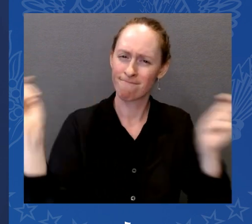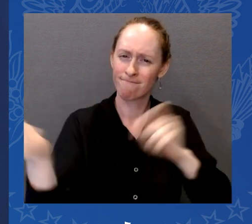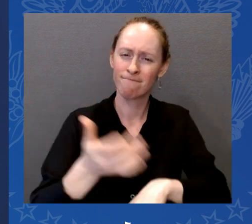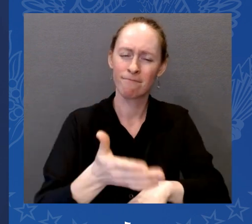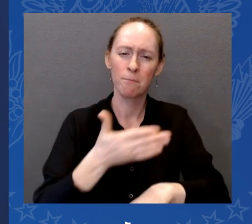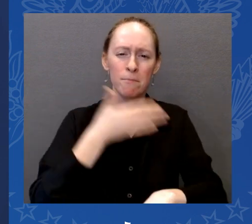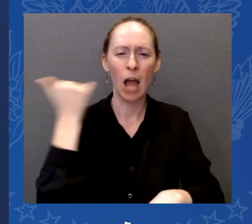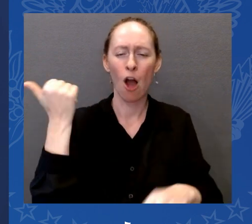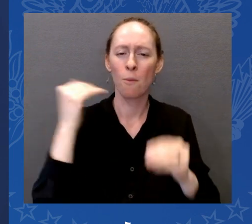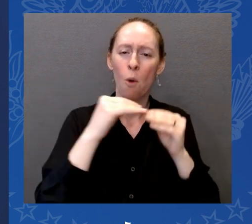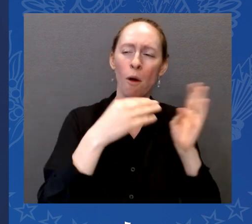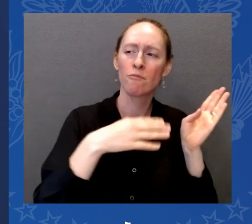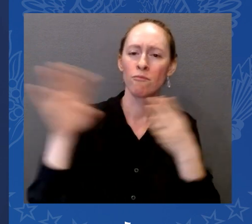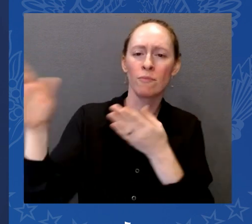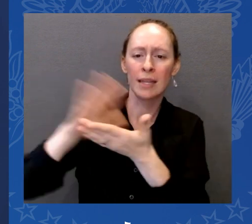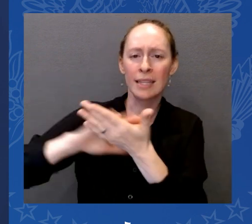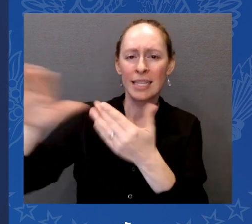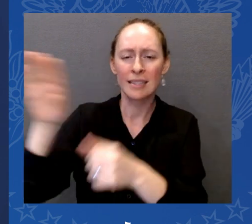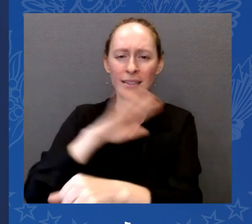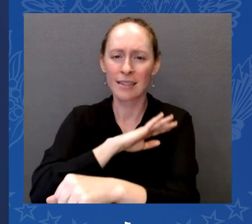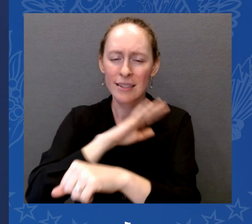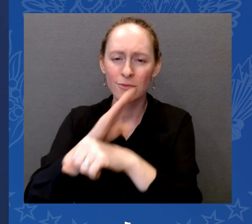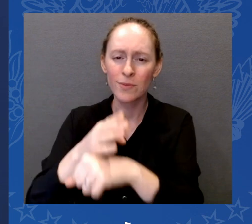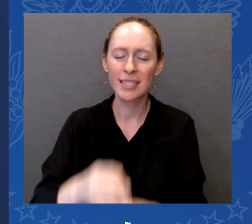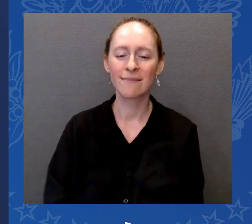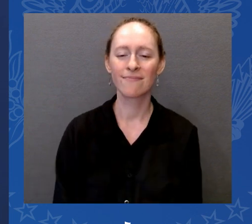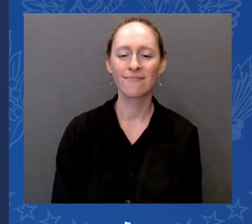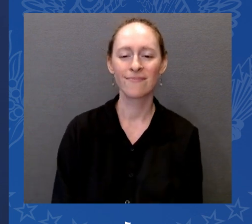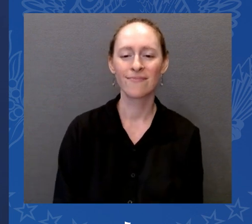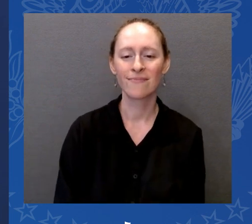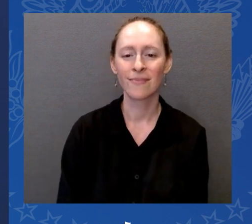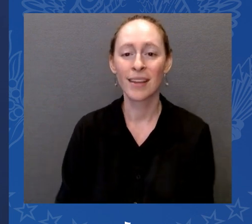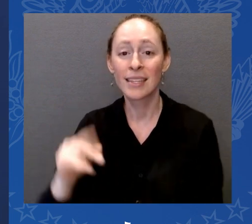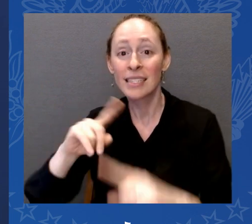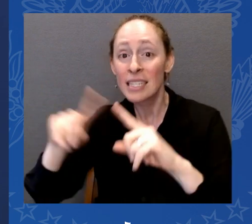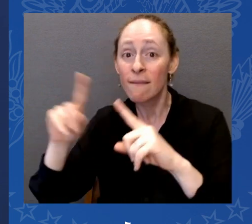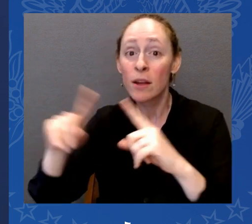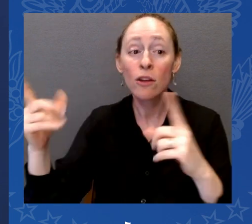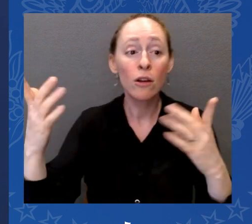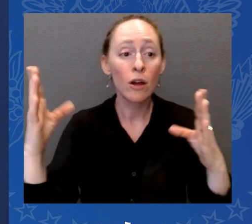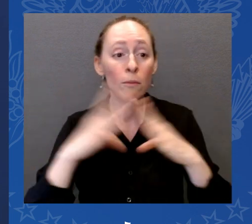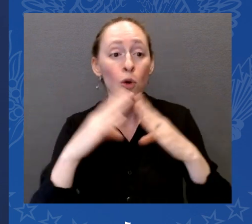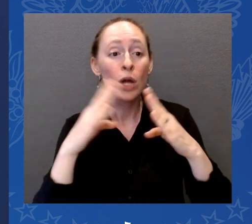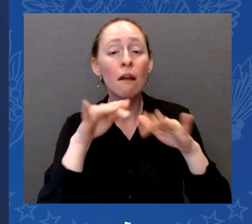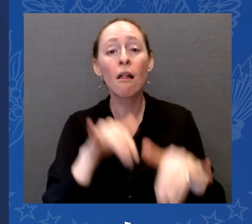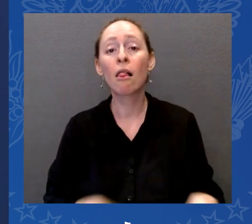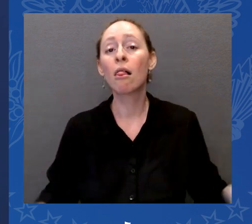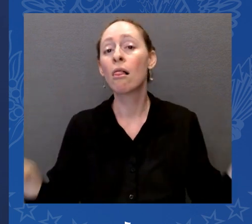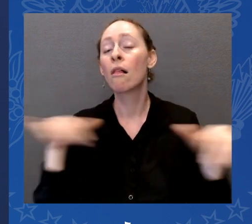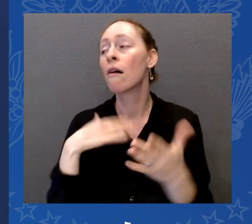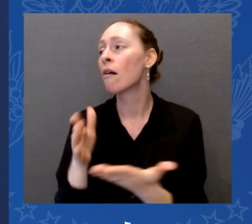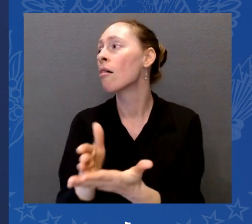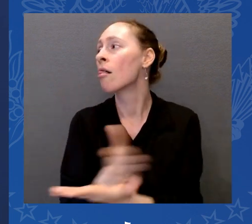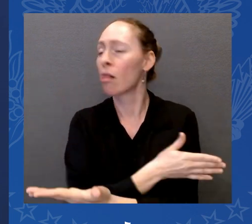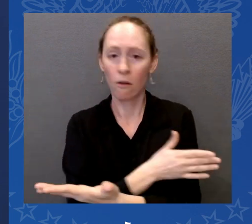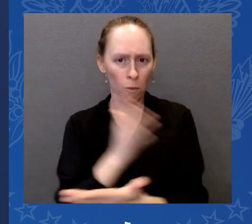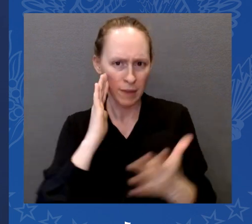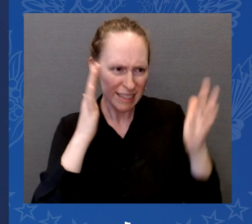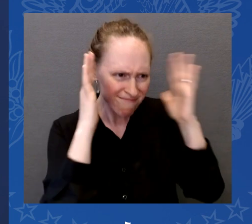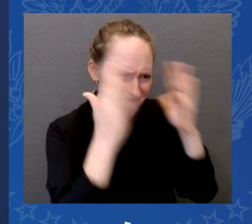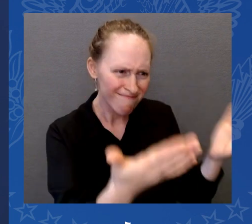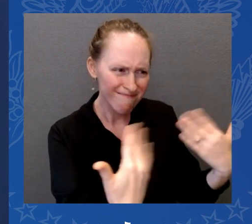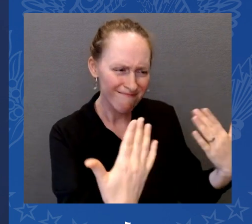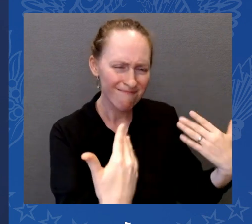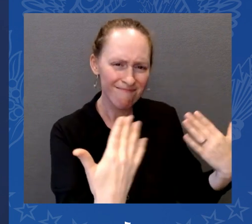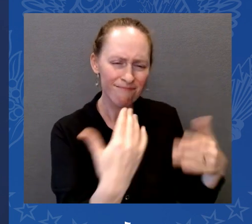me. President Biden promised to bring back manufacturing so that we can start building